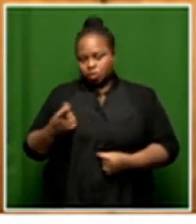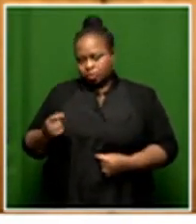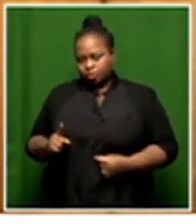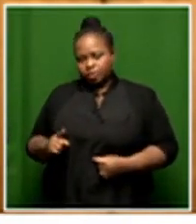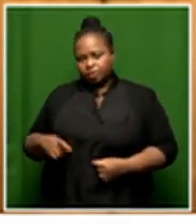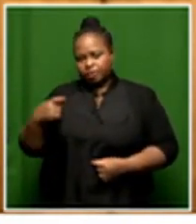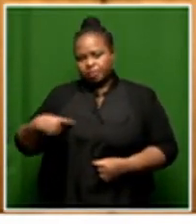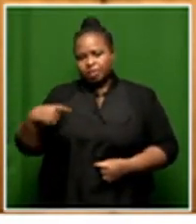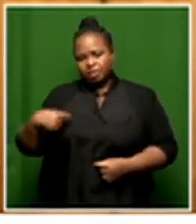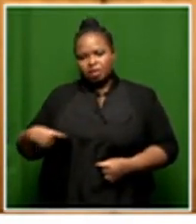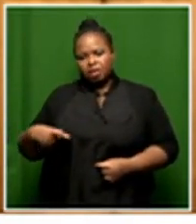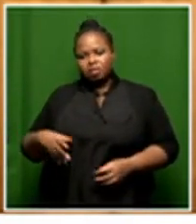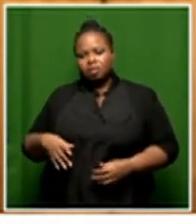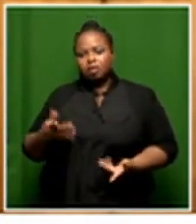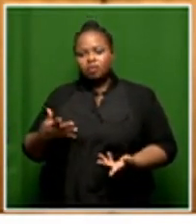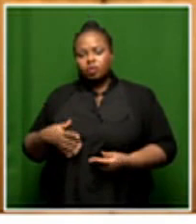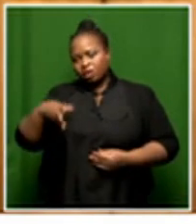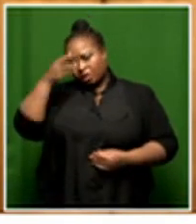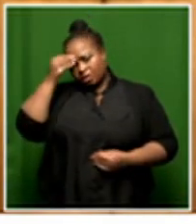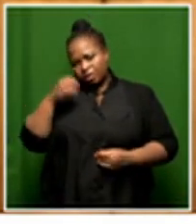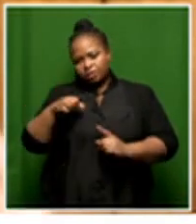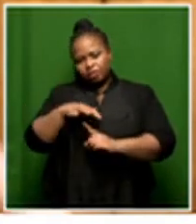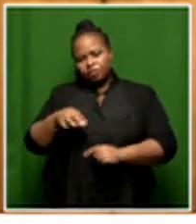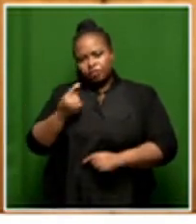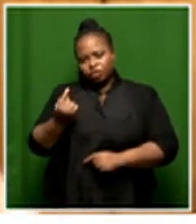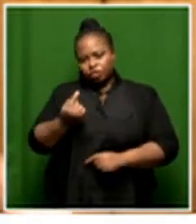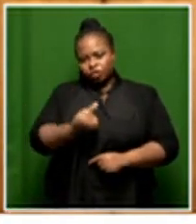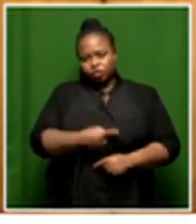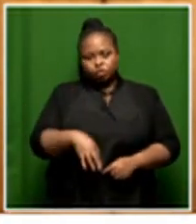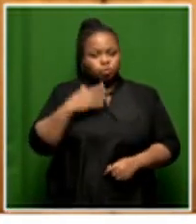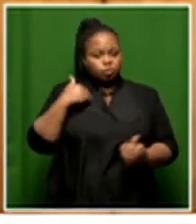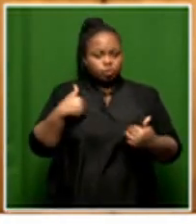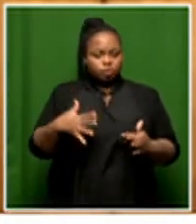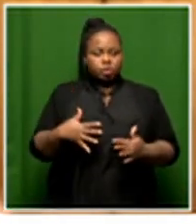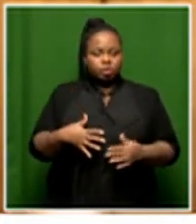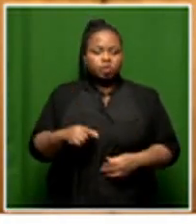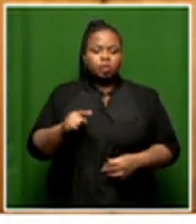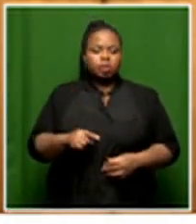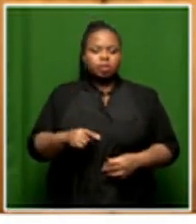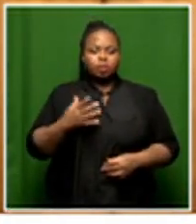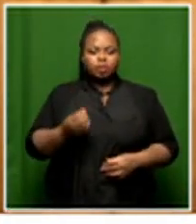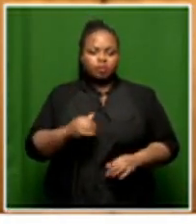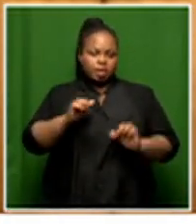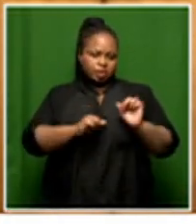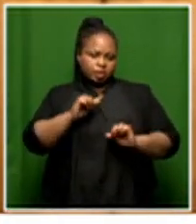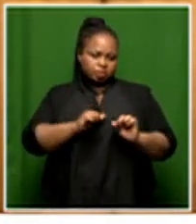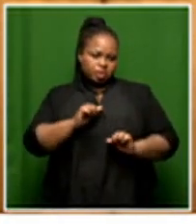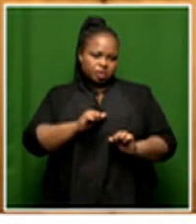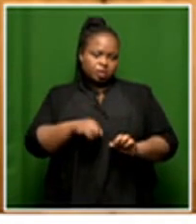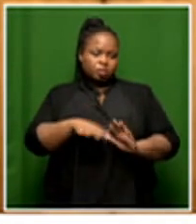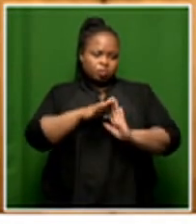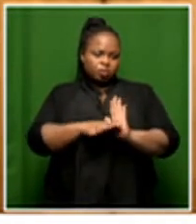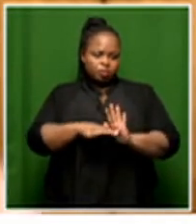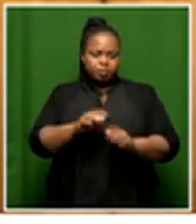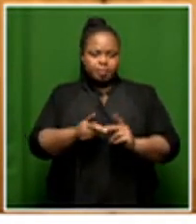a personalized learning environment for each student. So when a student starts their first session, they undergo an assessment, and the